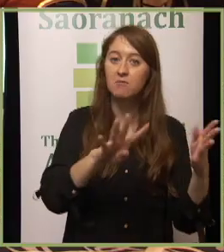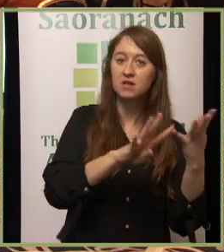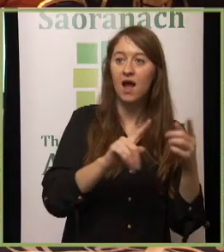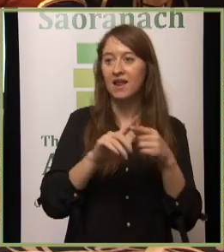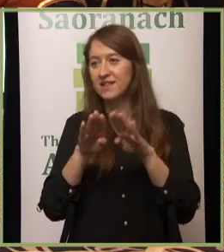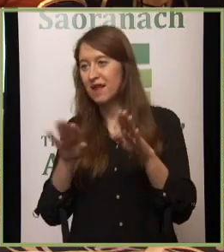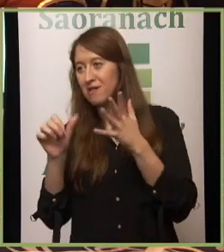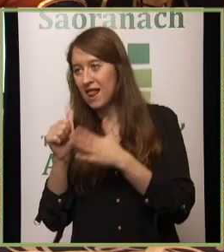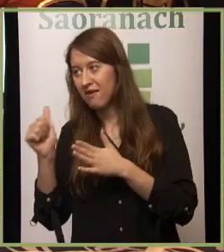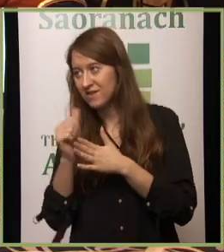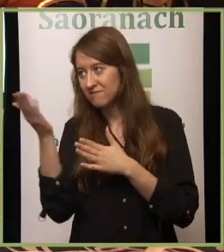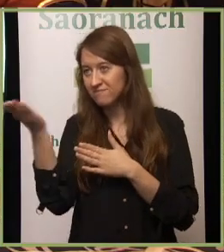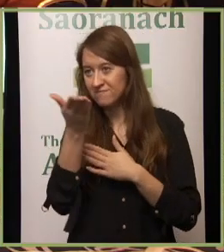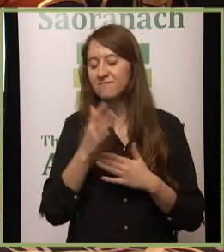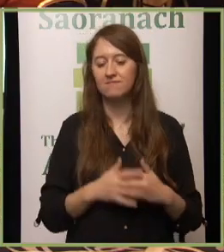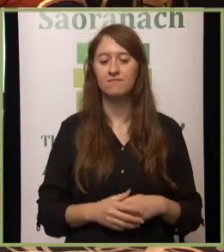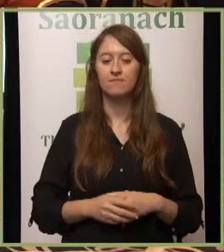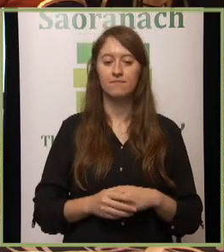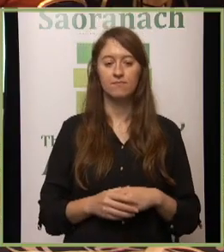again.